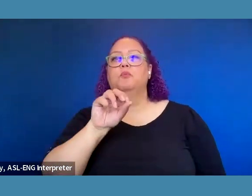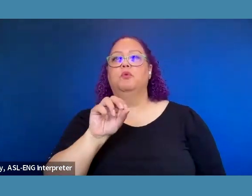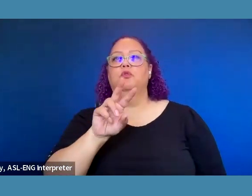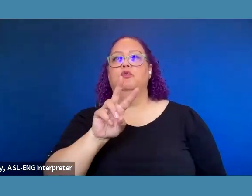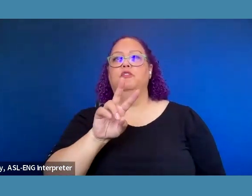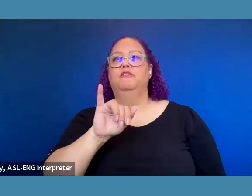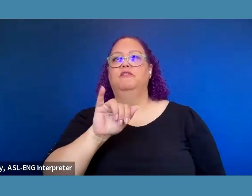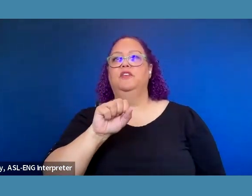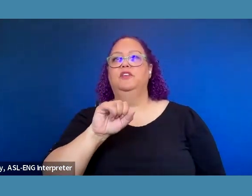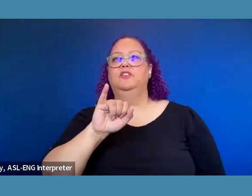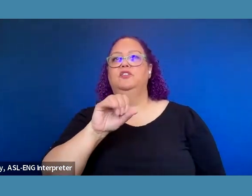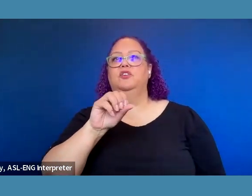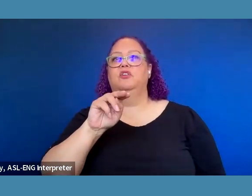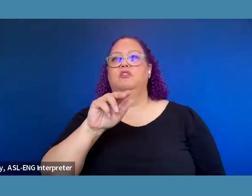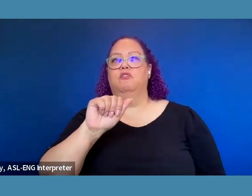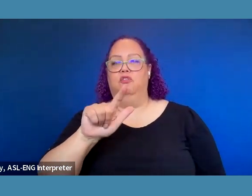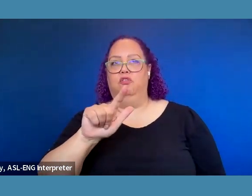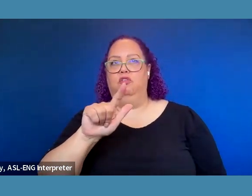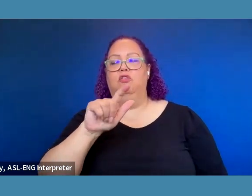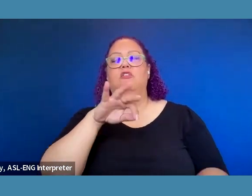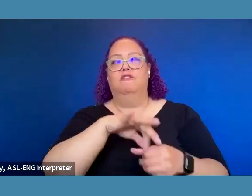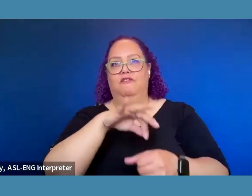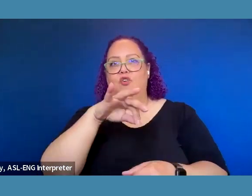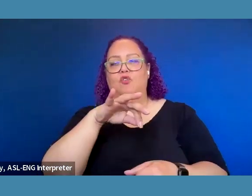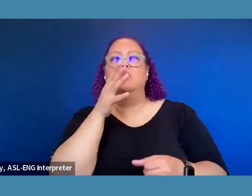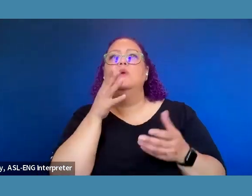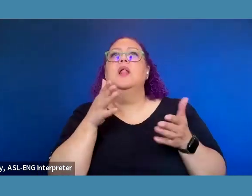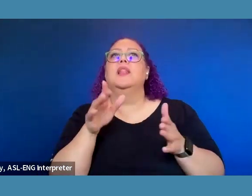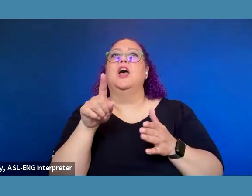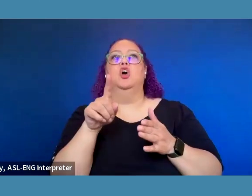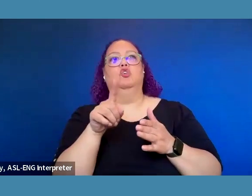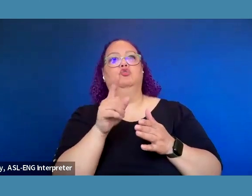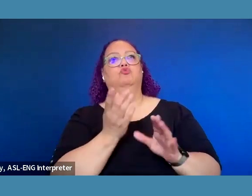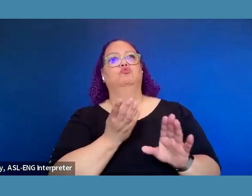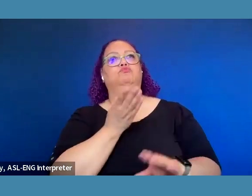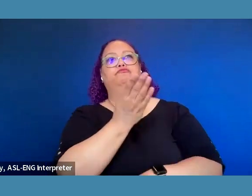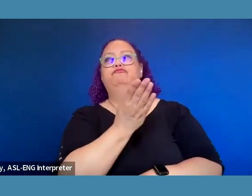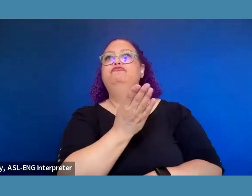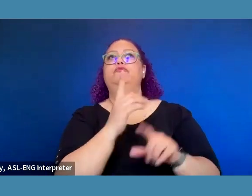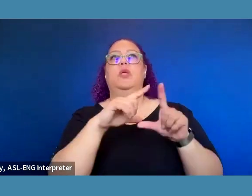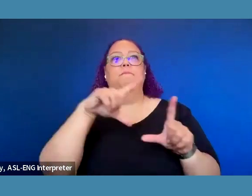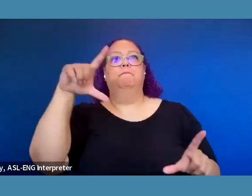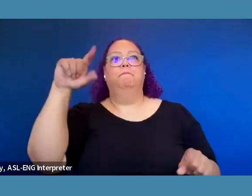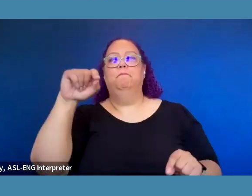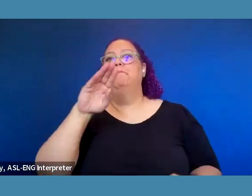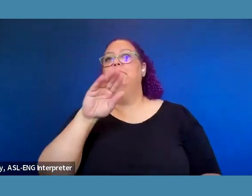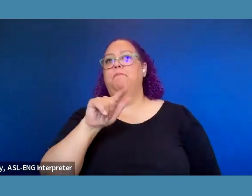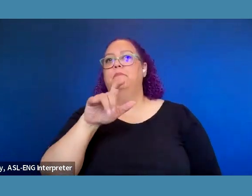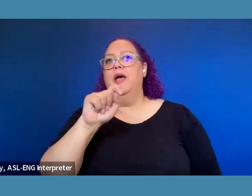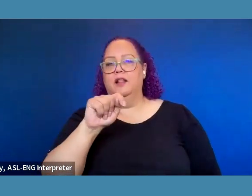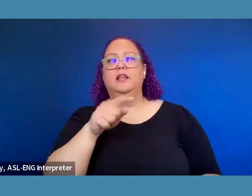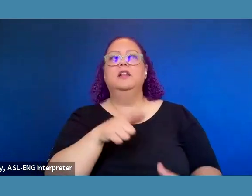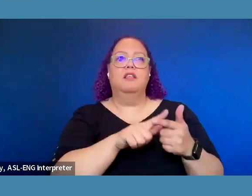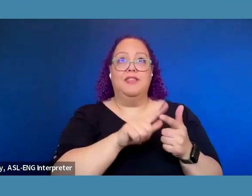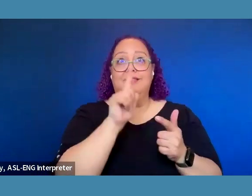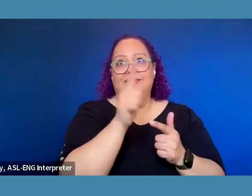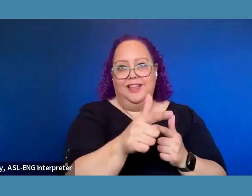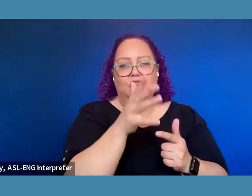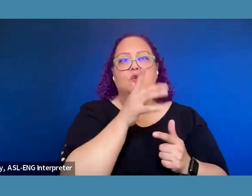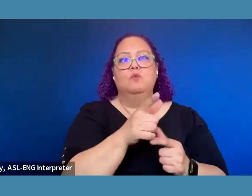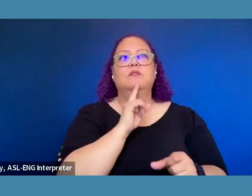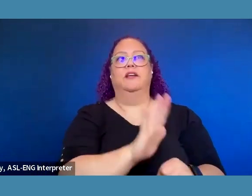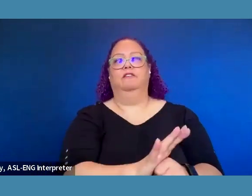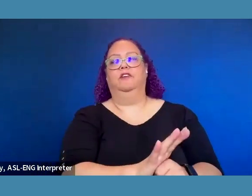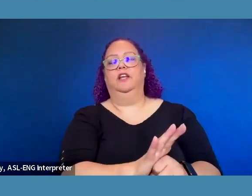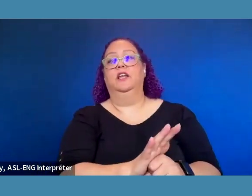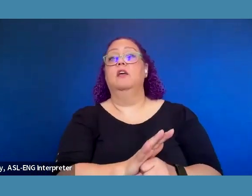cast a ballot and be that can be verified later. You can bring a sample ballot that